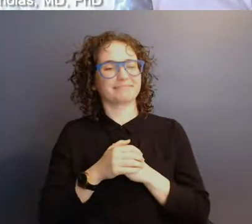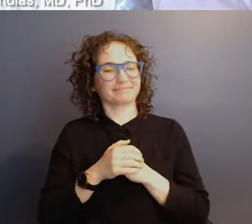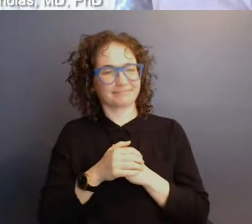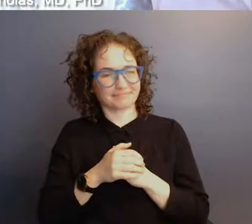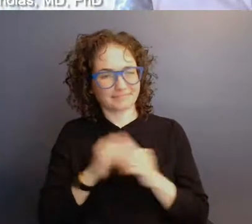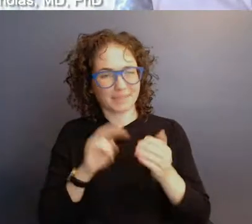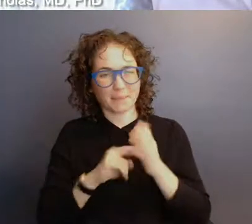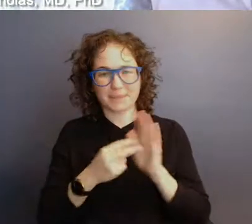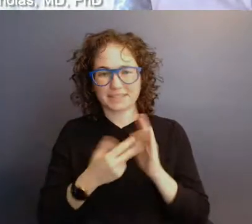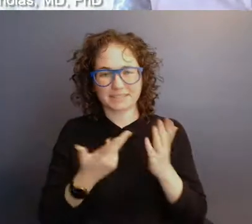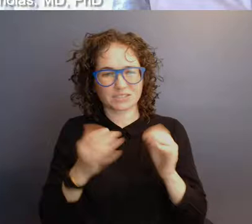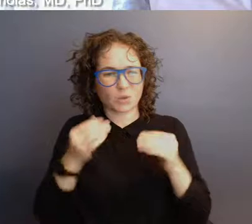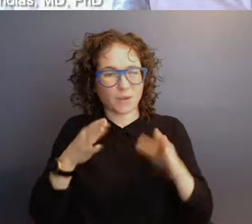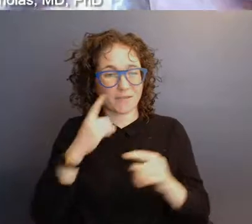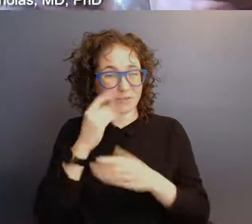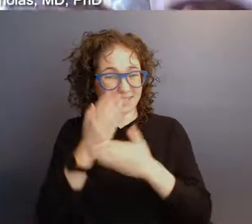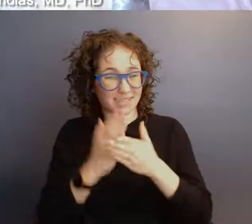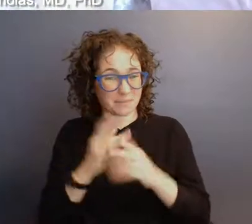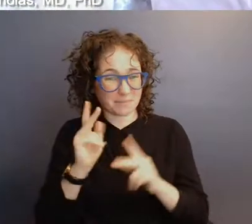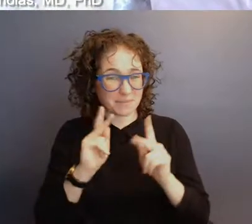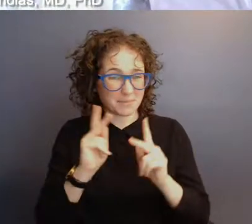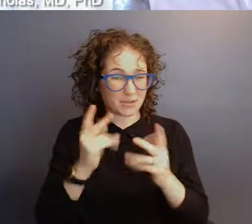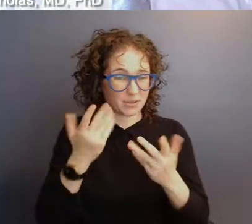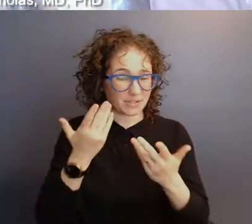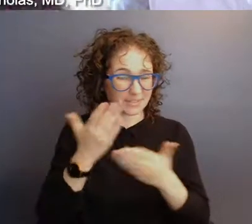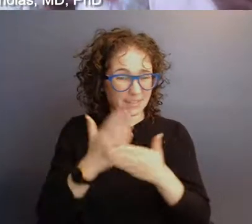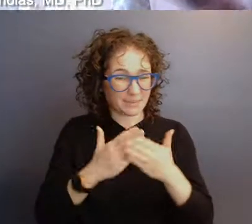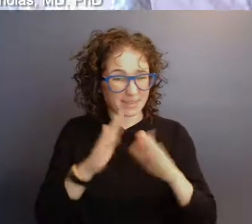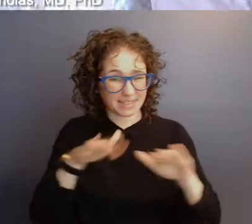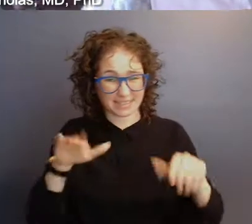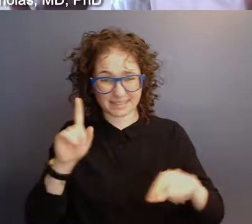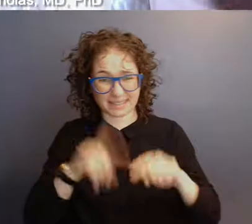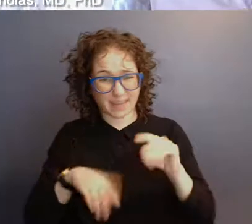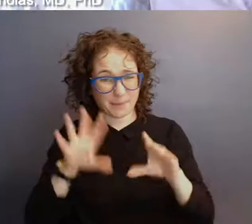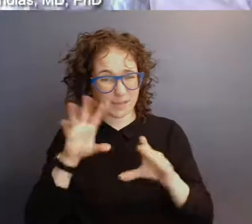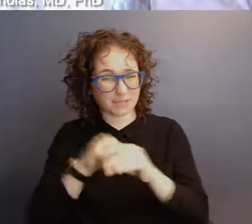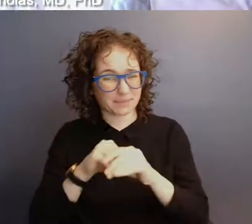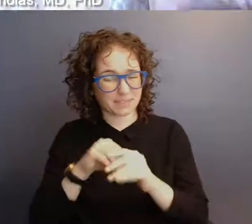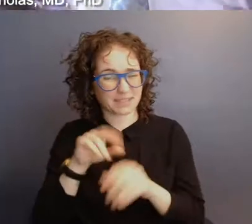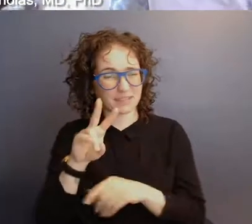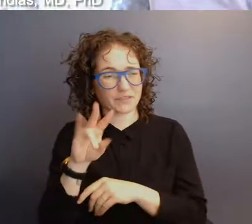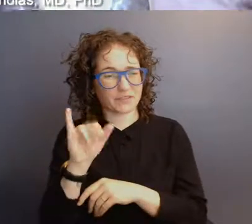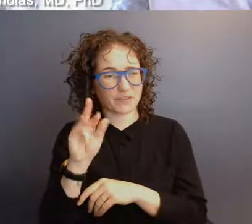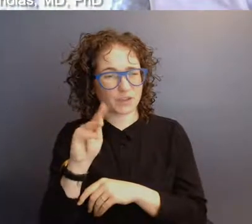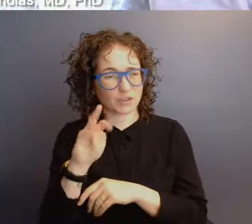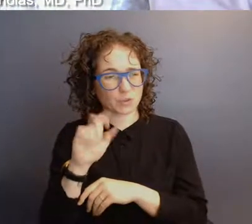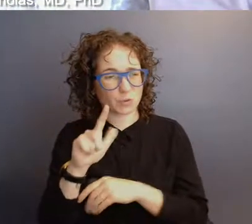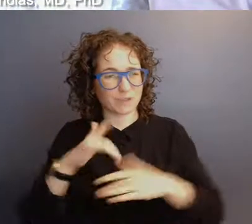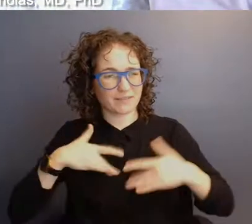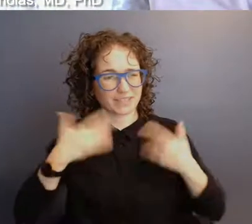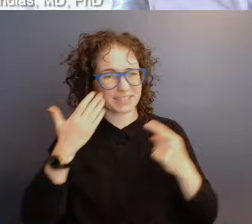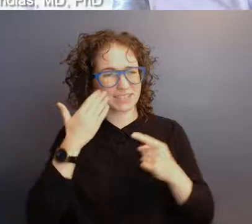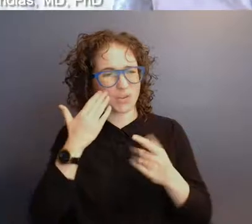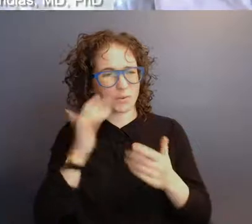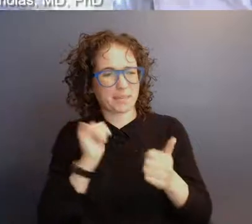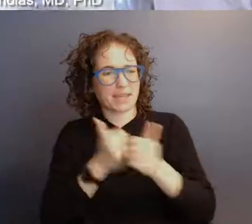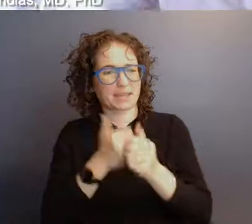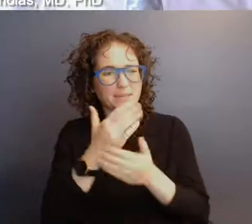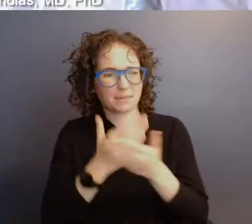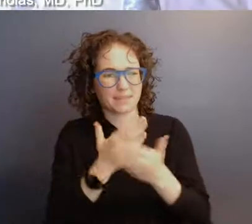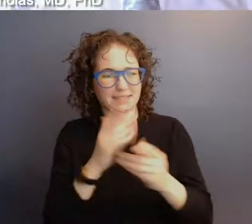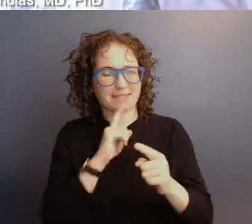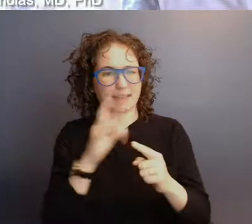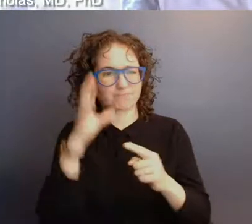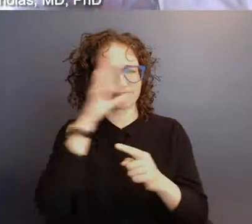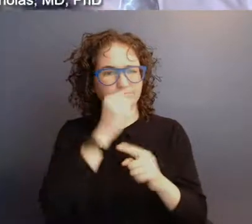some of my people, places, and kids to participate in these virtual events to make up for some of the things we're missing in person.